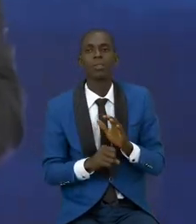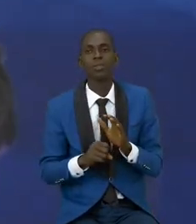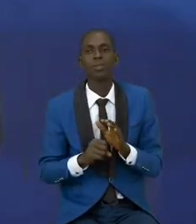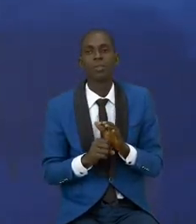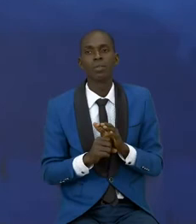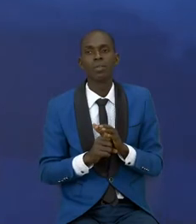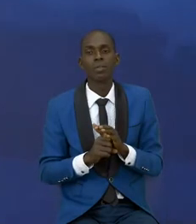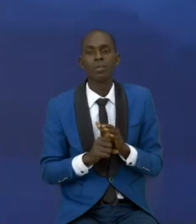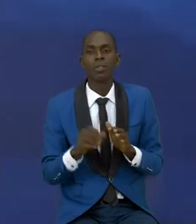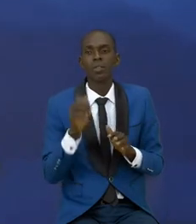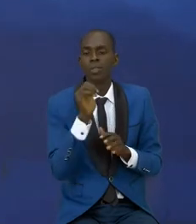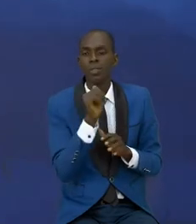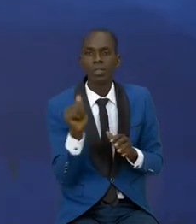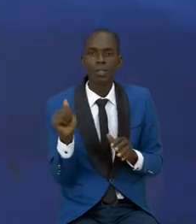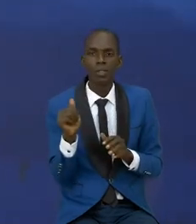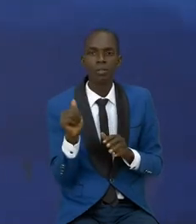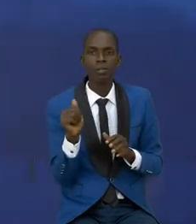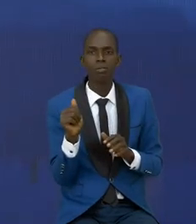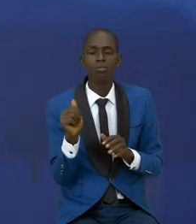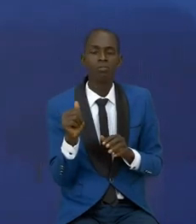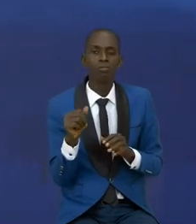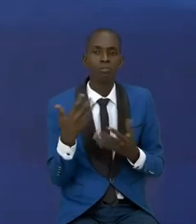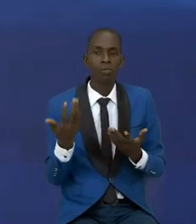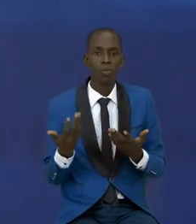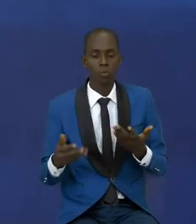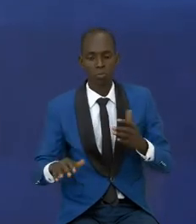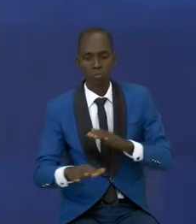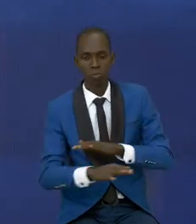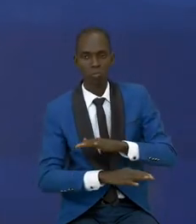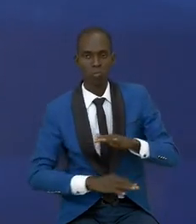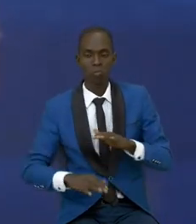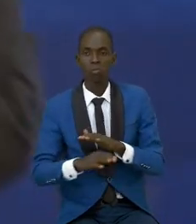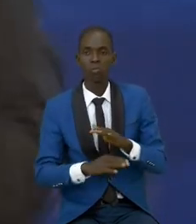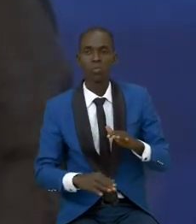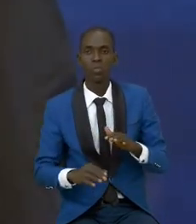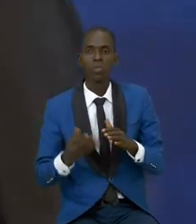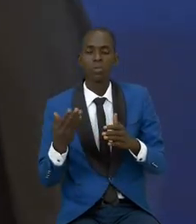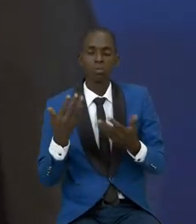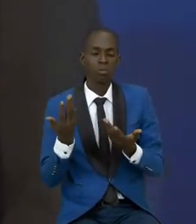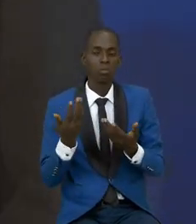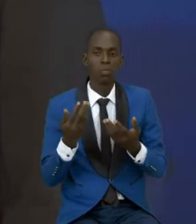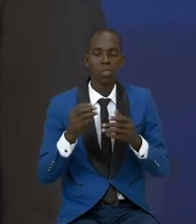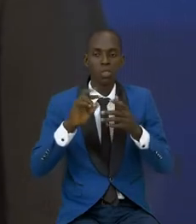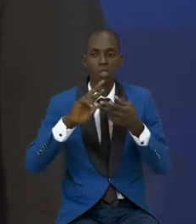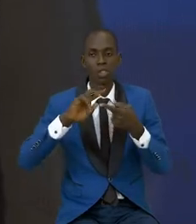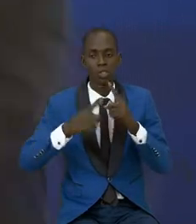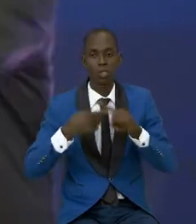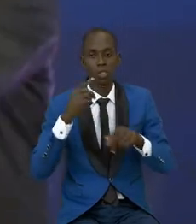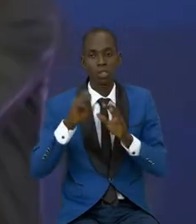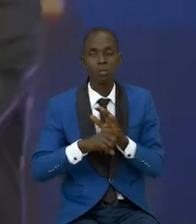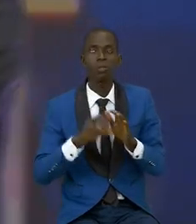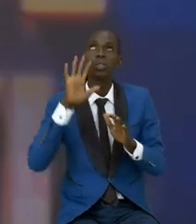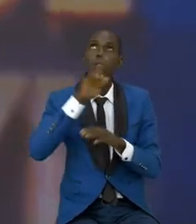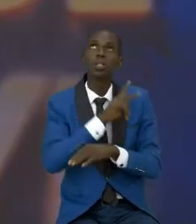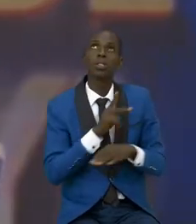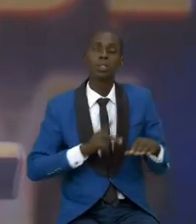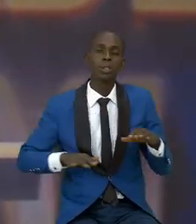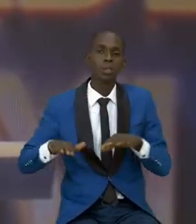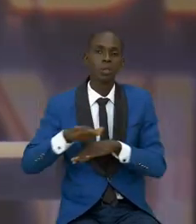a sovereign subject relationship. Thy kingdom come. Number